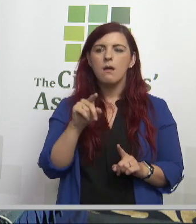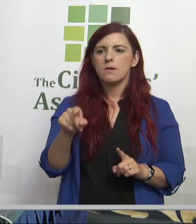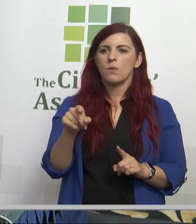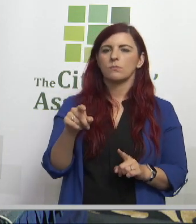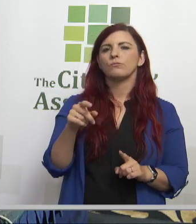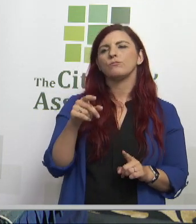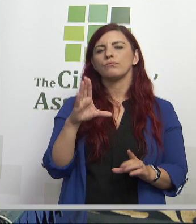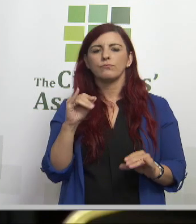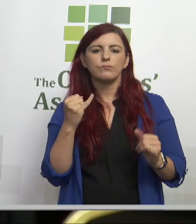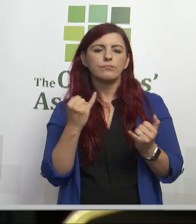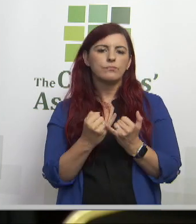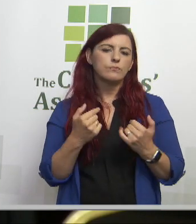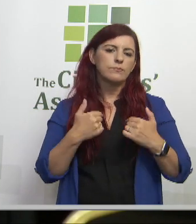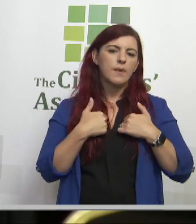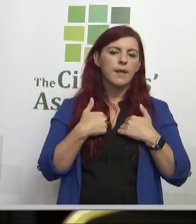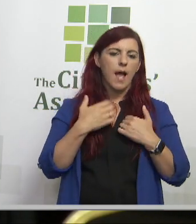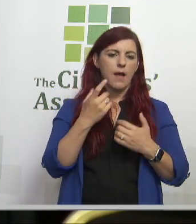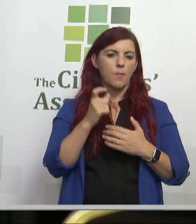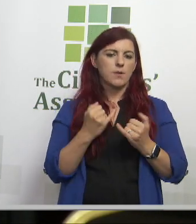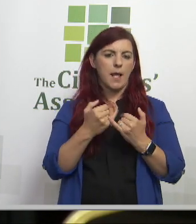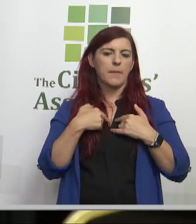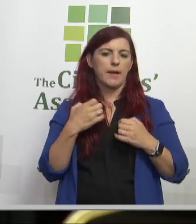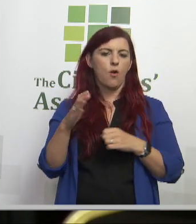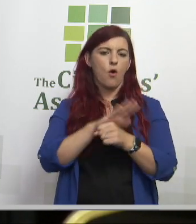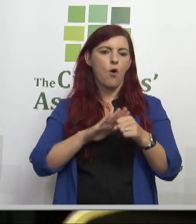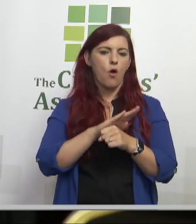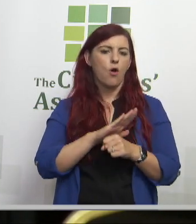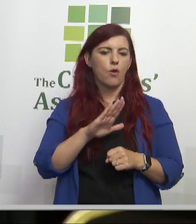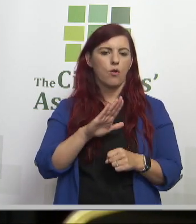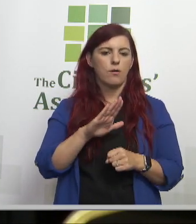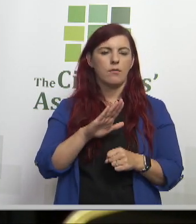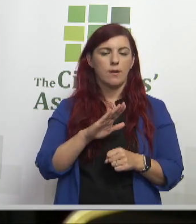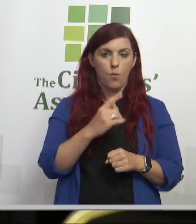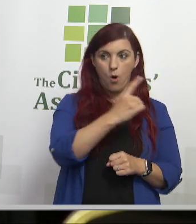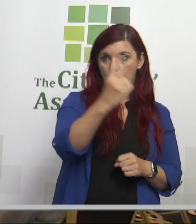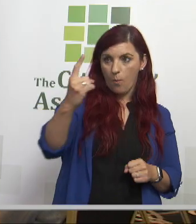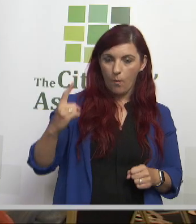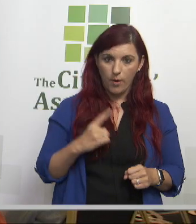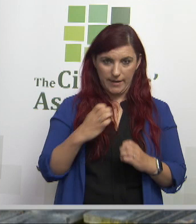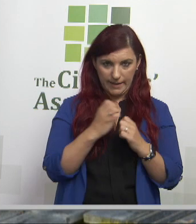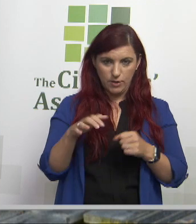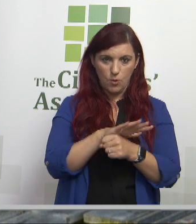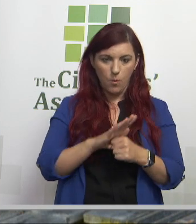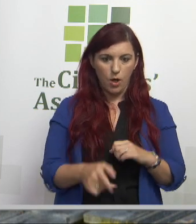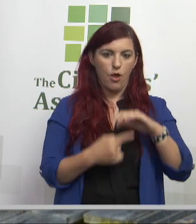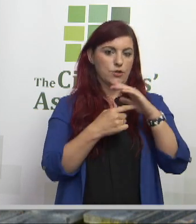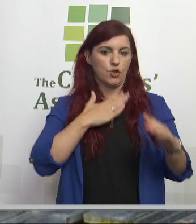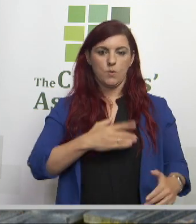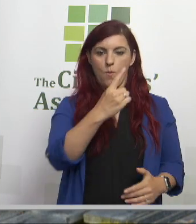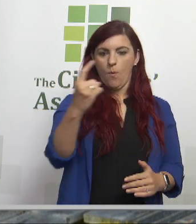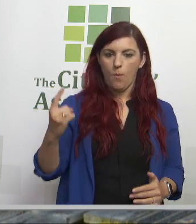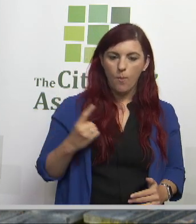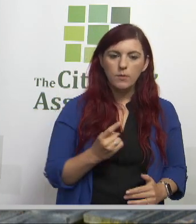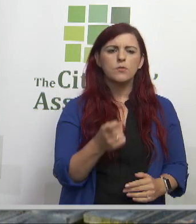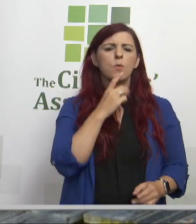something like me, in every local authority in the country. But there's only one of us in each local authority in the country, and I think that's important to say. We